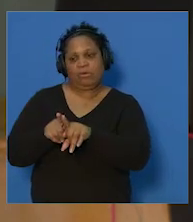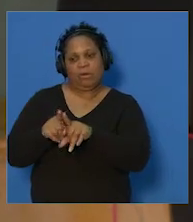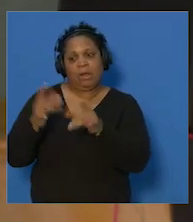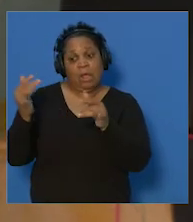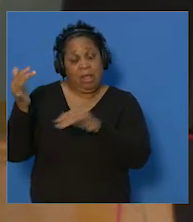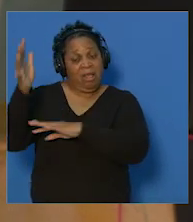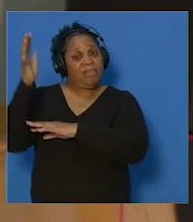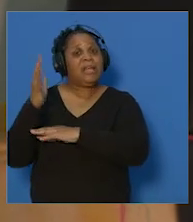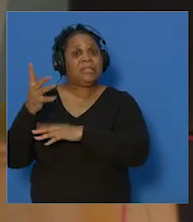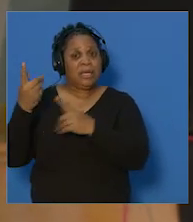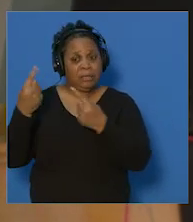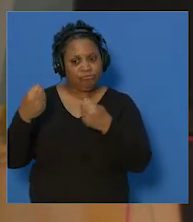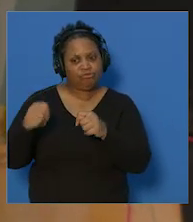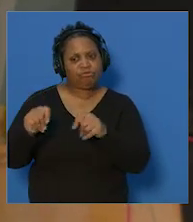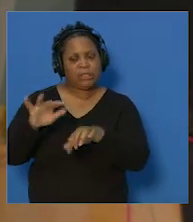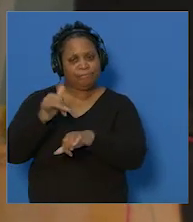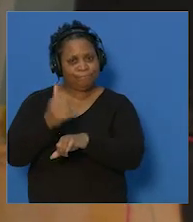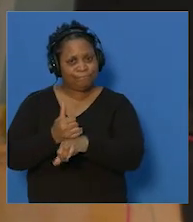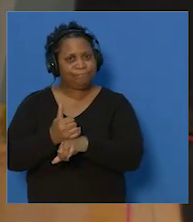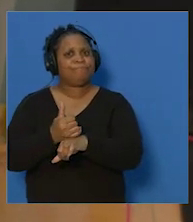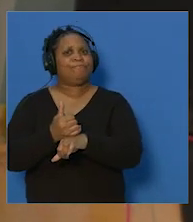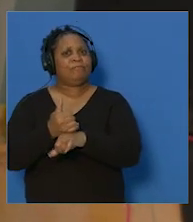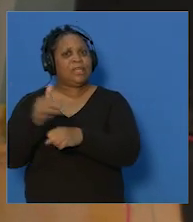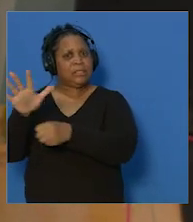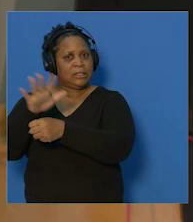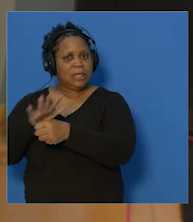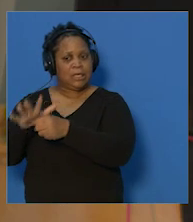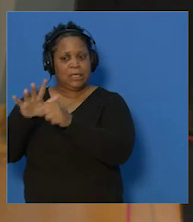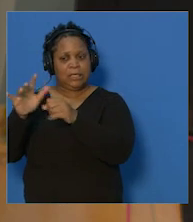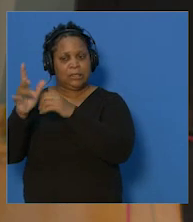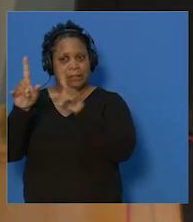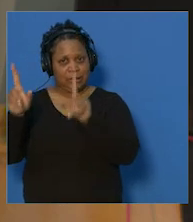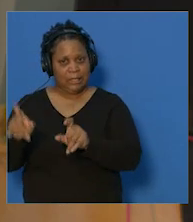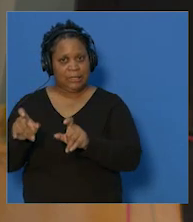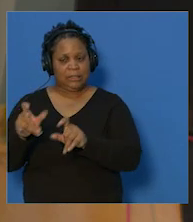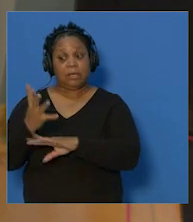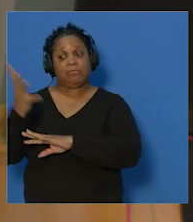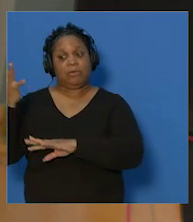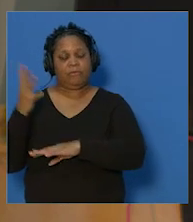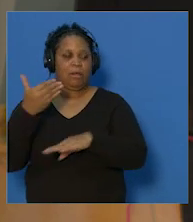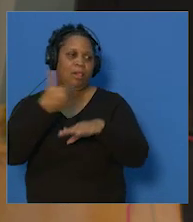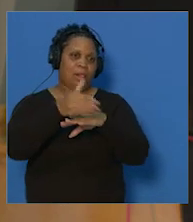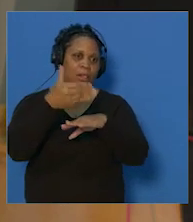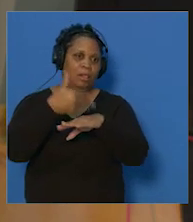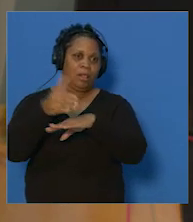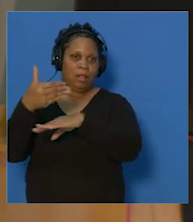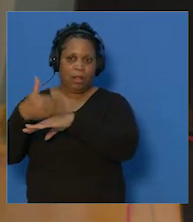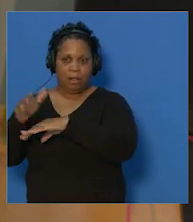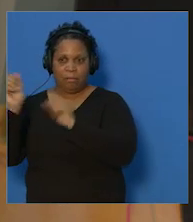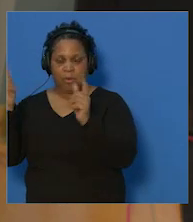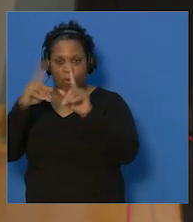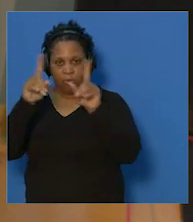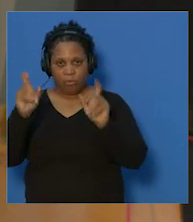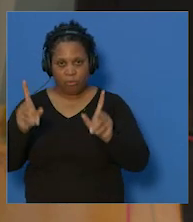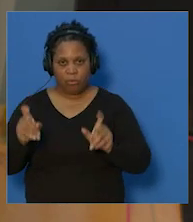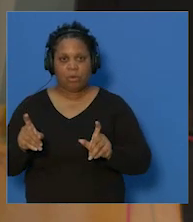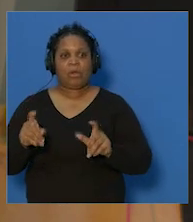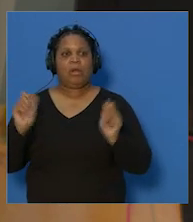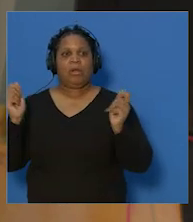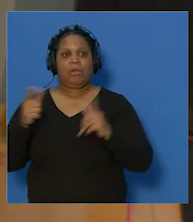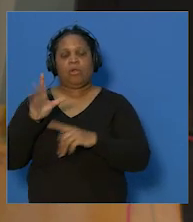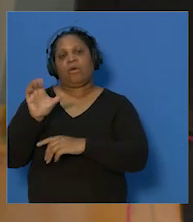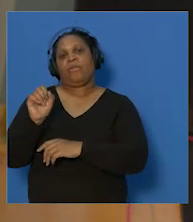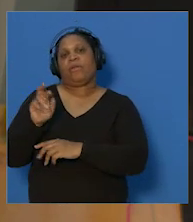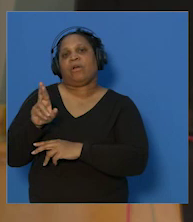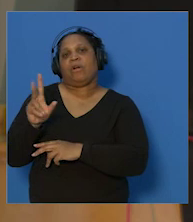facilitate on-island testing in Bermuda, prior to that, we were sending all of our testing results, as well as other Caribbean nations, to CARFA,